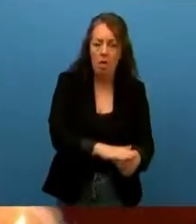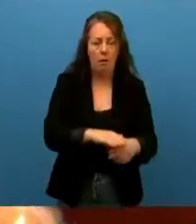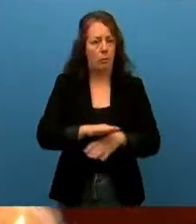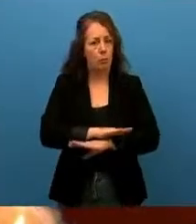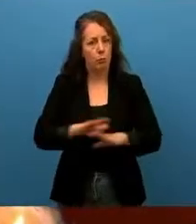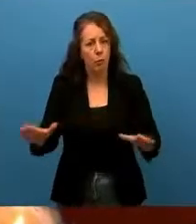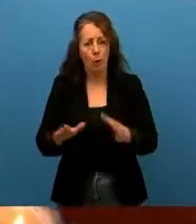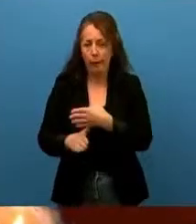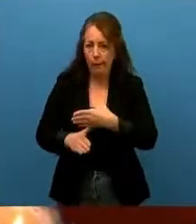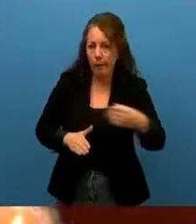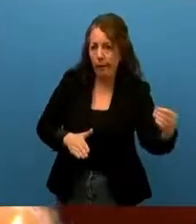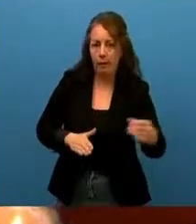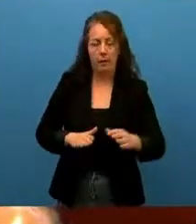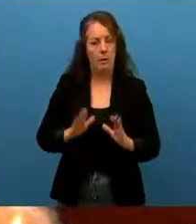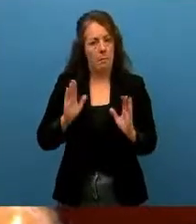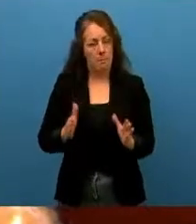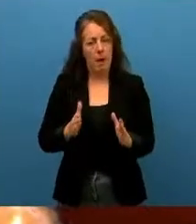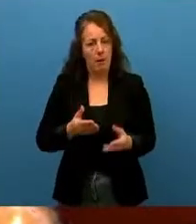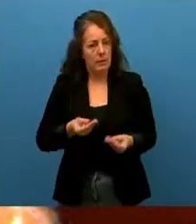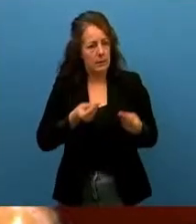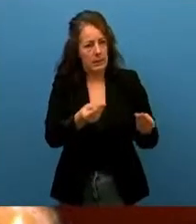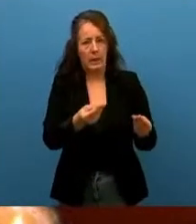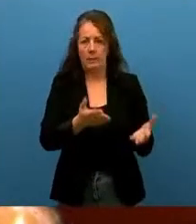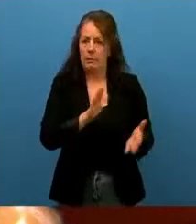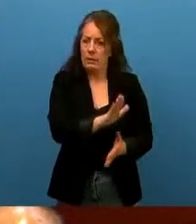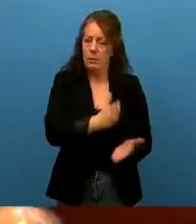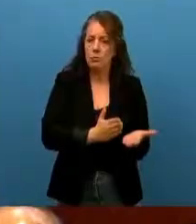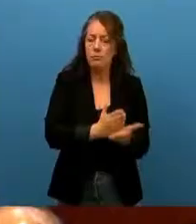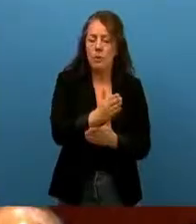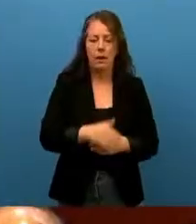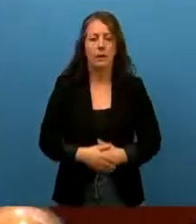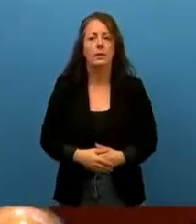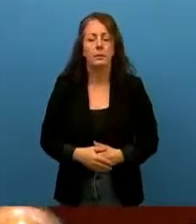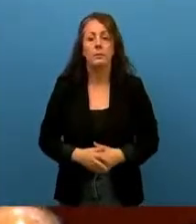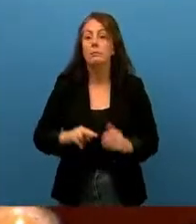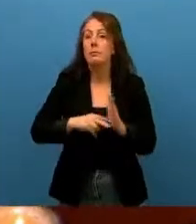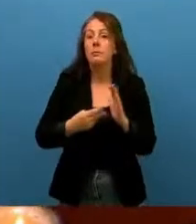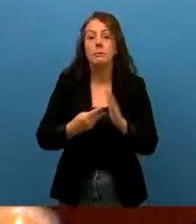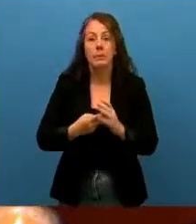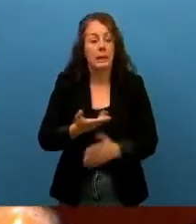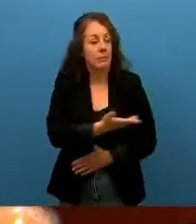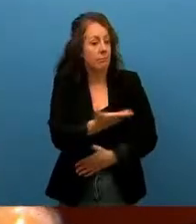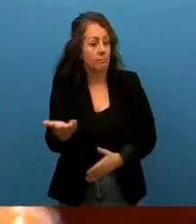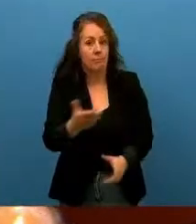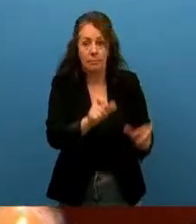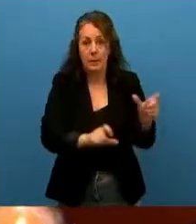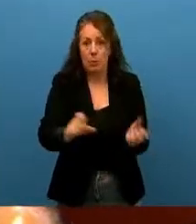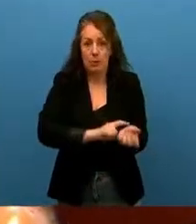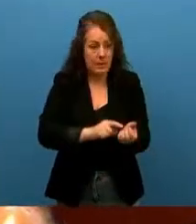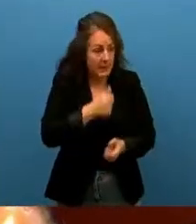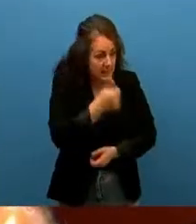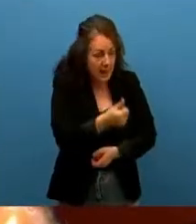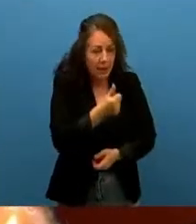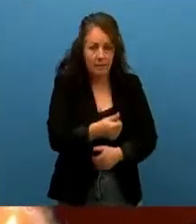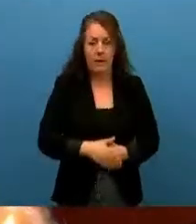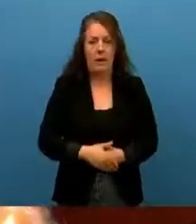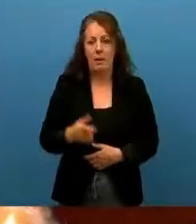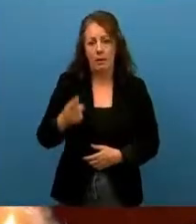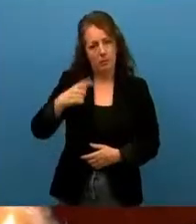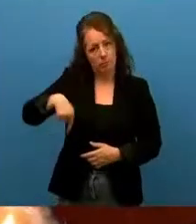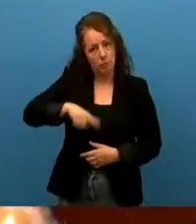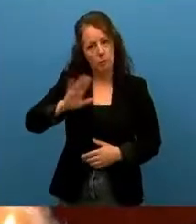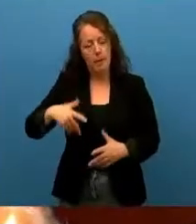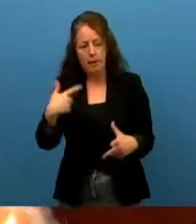representatives needs to be Indigenous-led and flexible to account for the diversity of forms of Indigenous